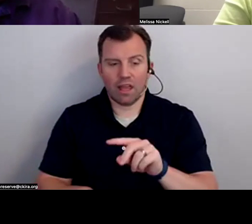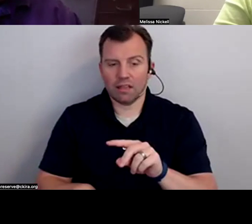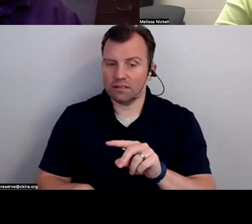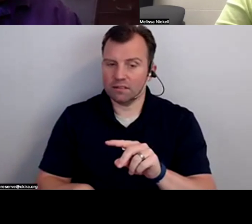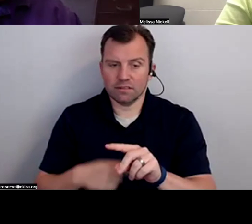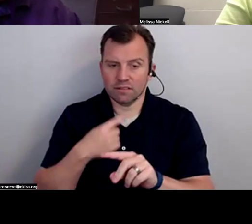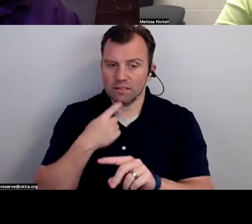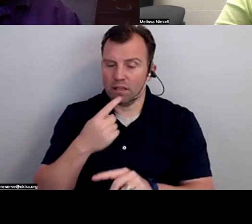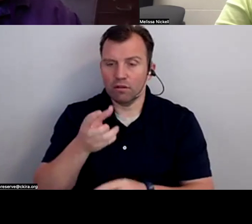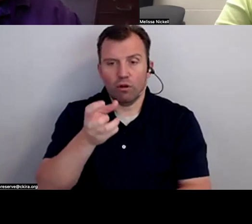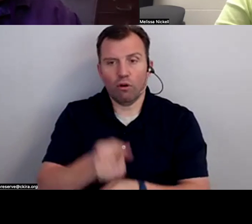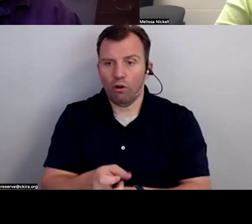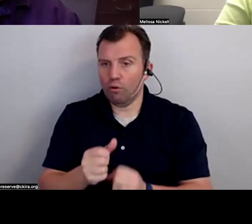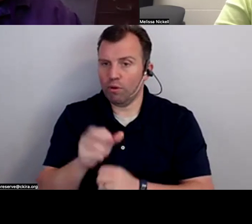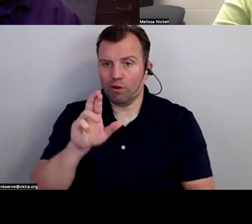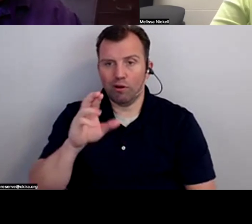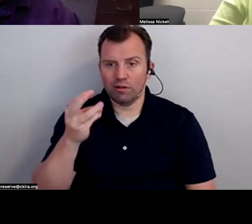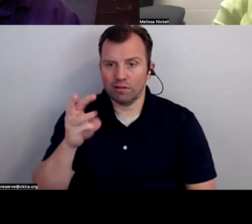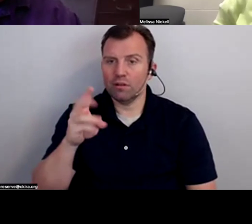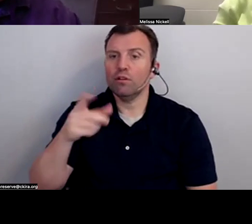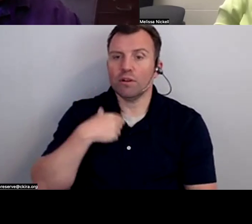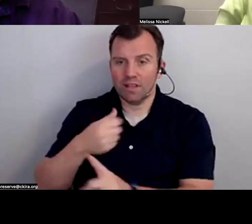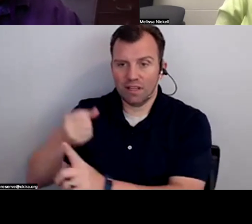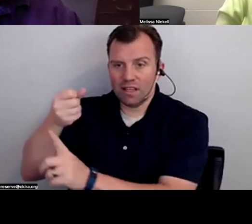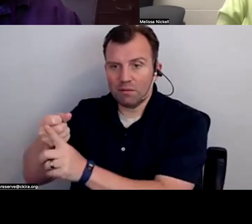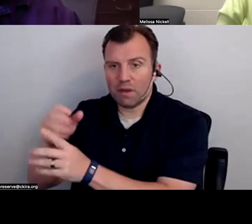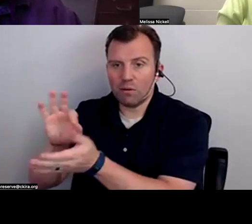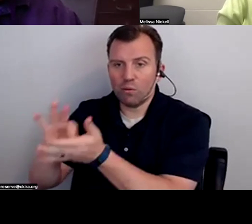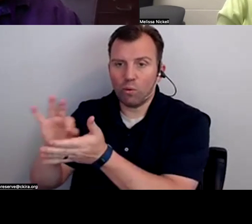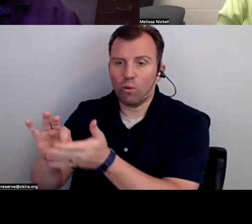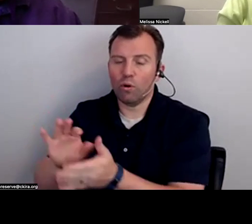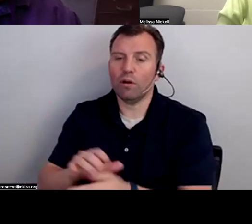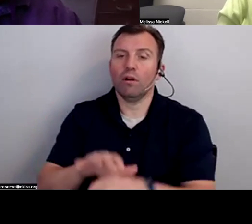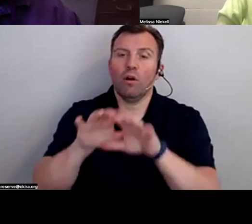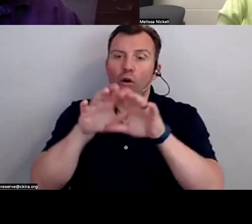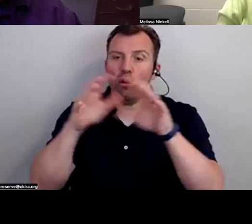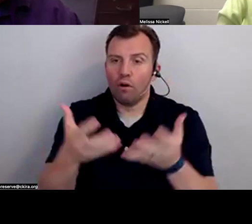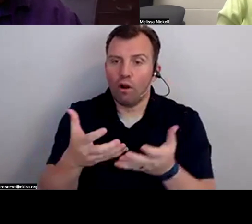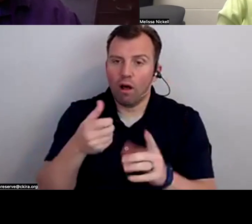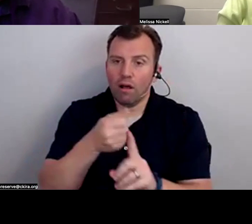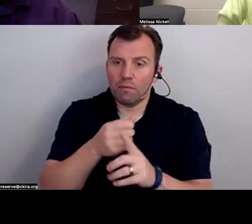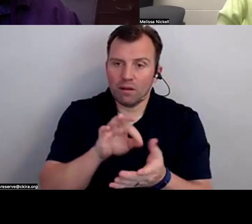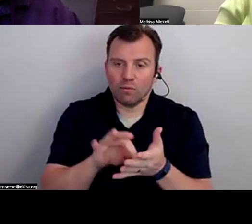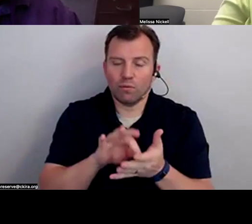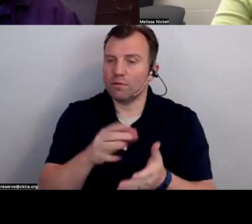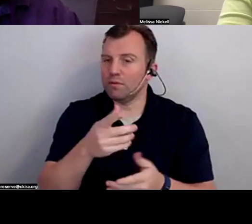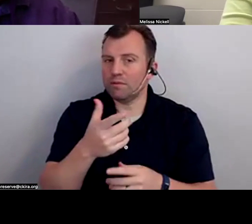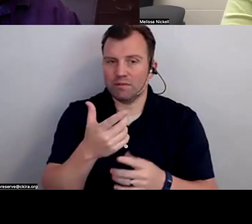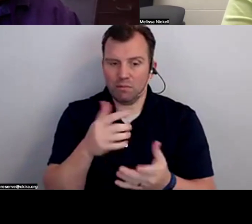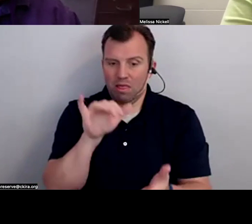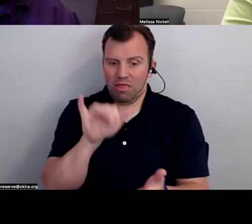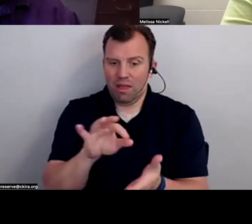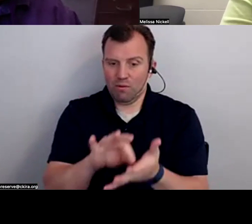because what you get is you'll get an impact score, an overall impact score, but it's not, you just don't know what that